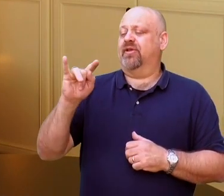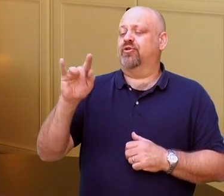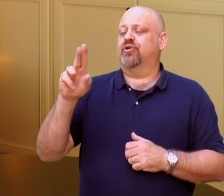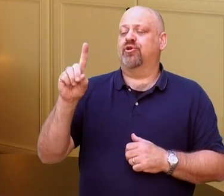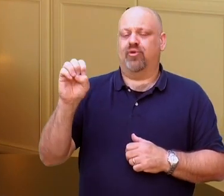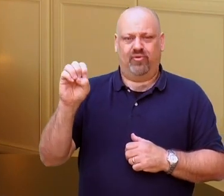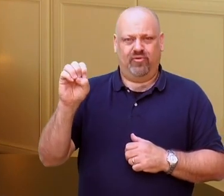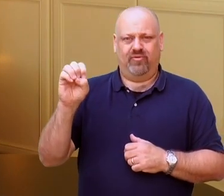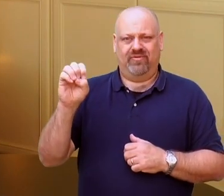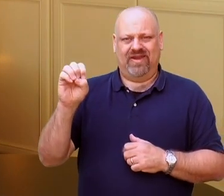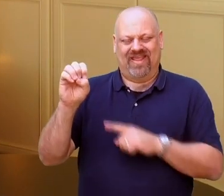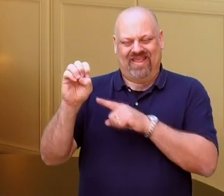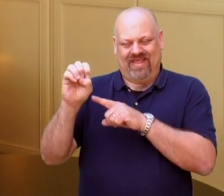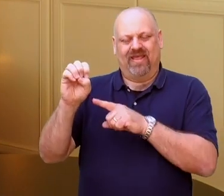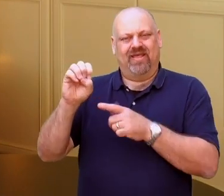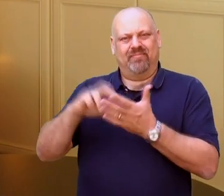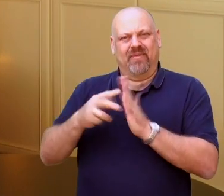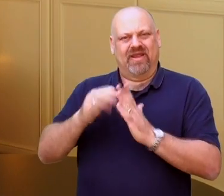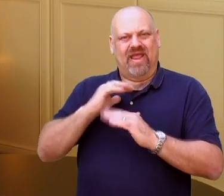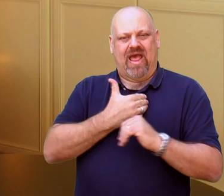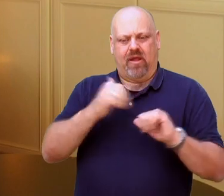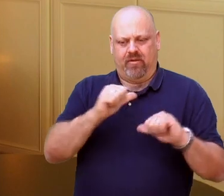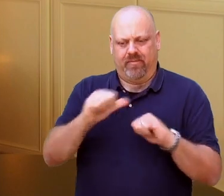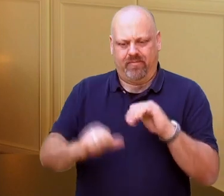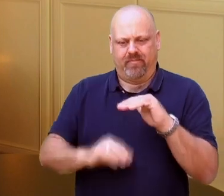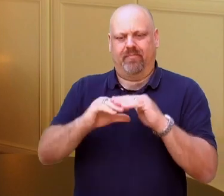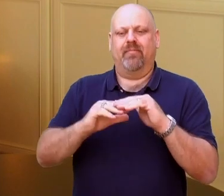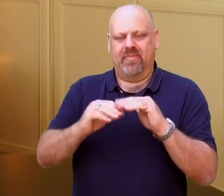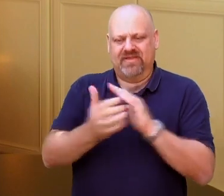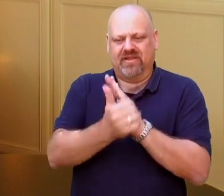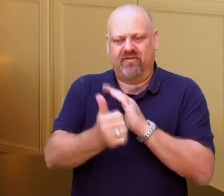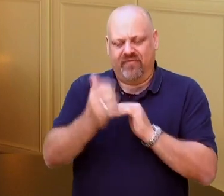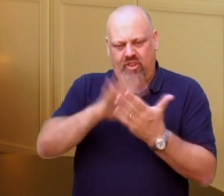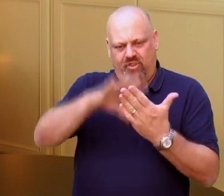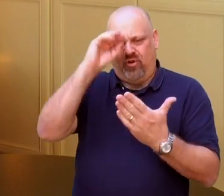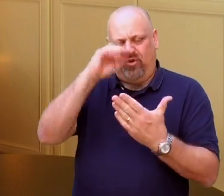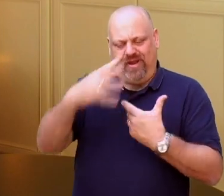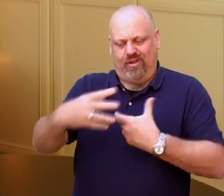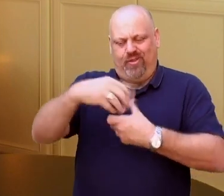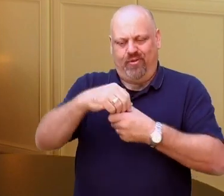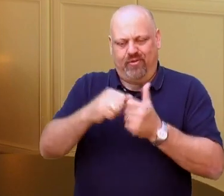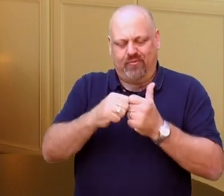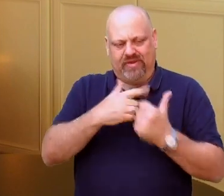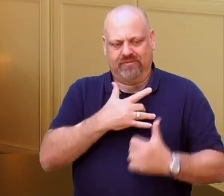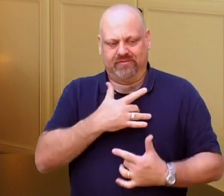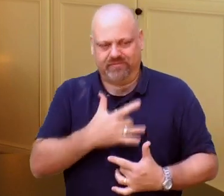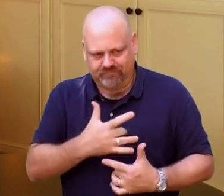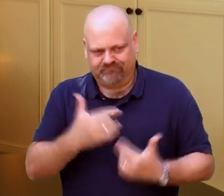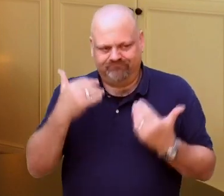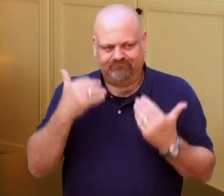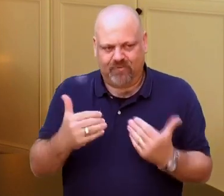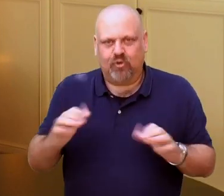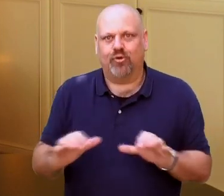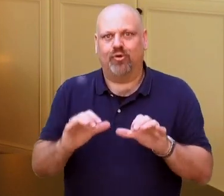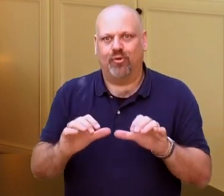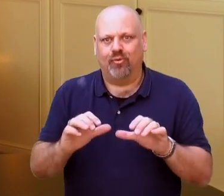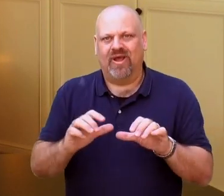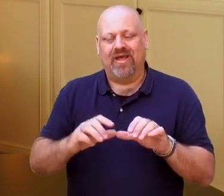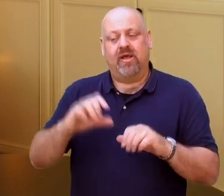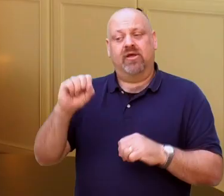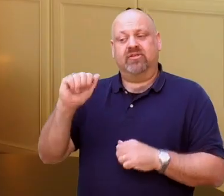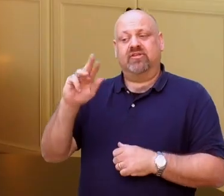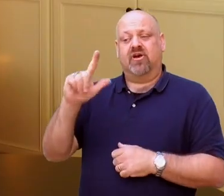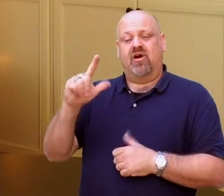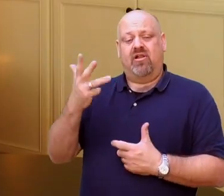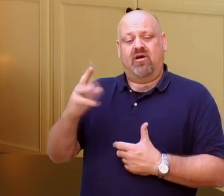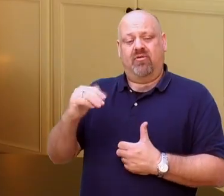Aptitude is simply our capacity for learning coupled with an inclination toward doing.